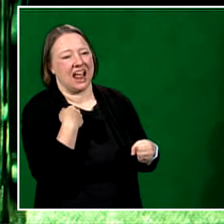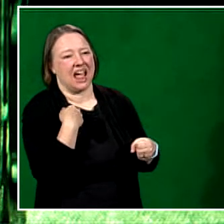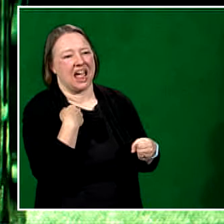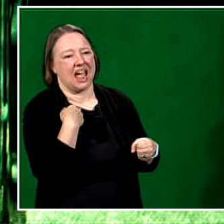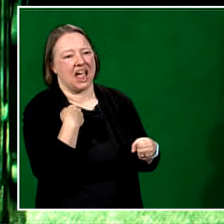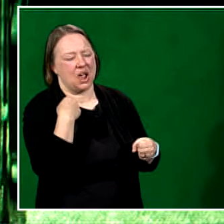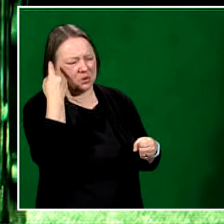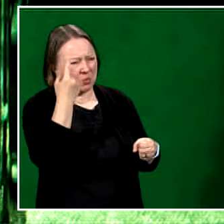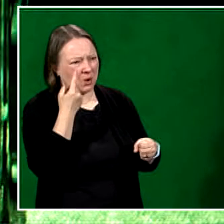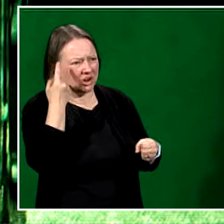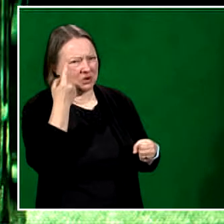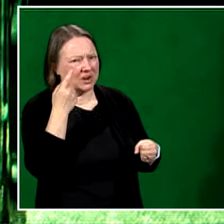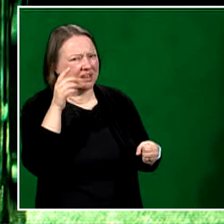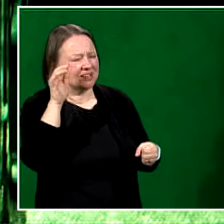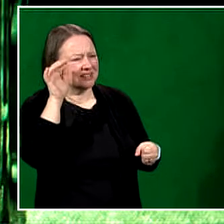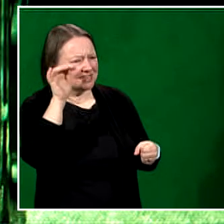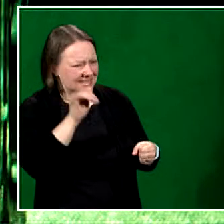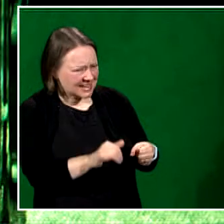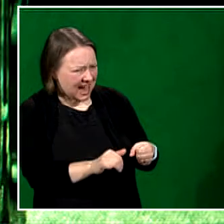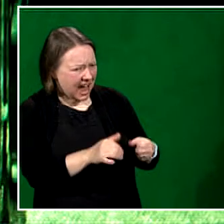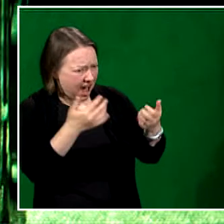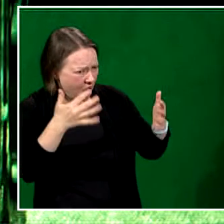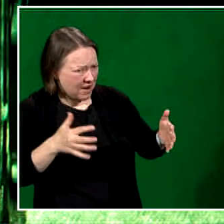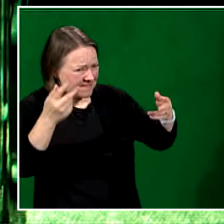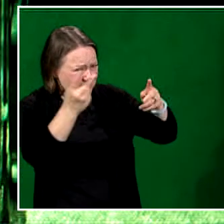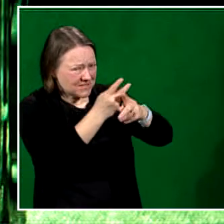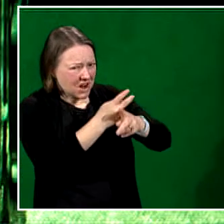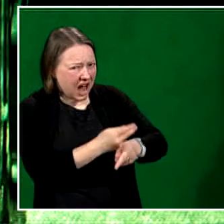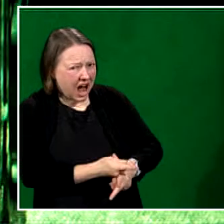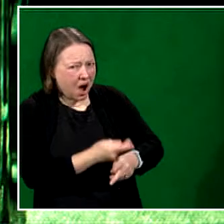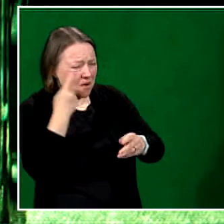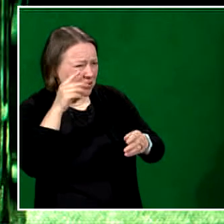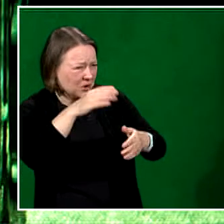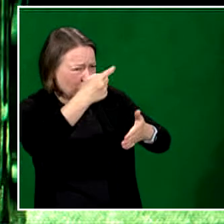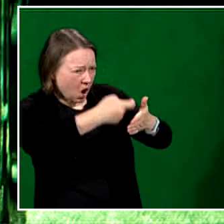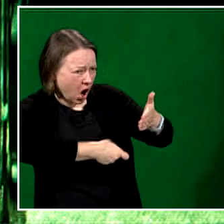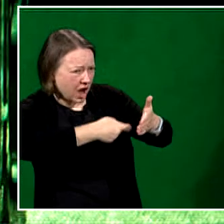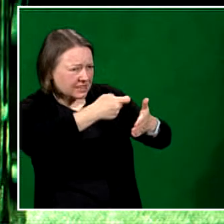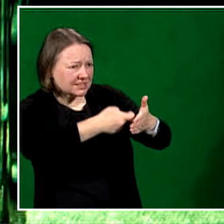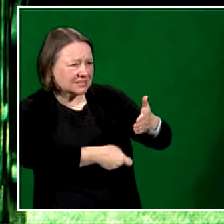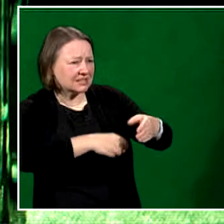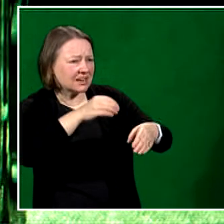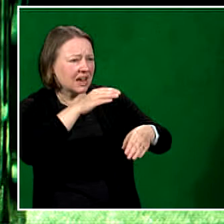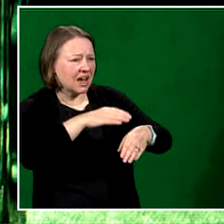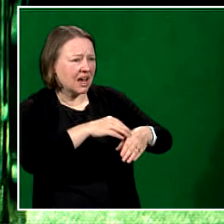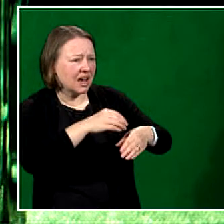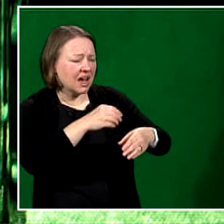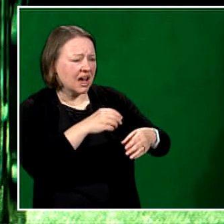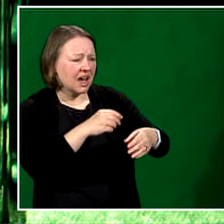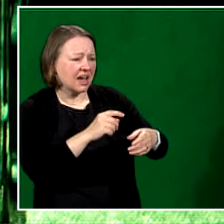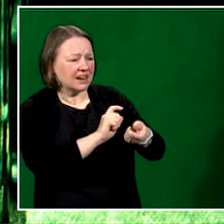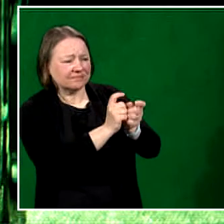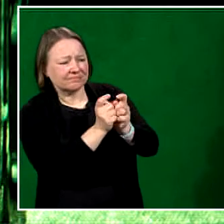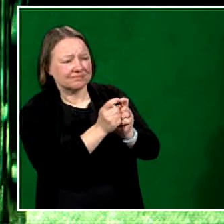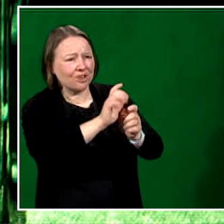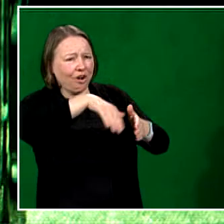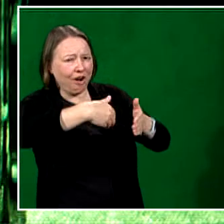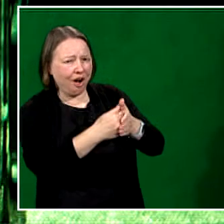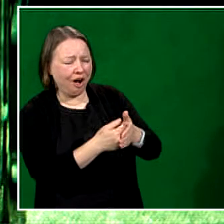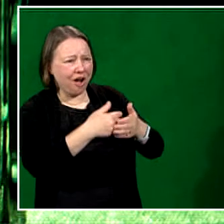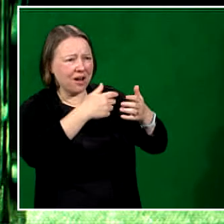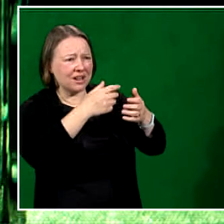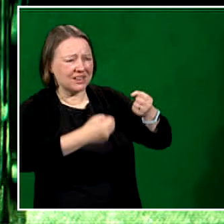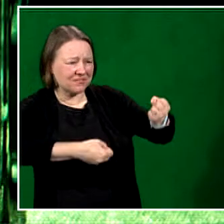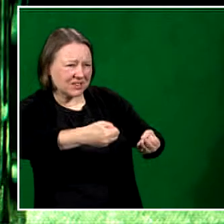wondering, so was that completely figured out in terms of your costs on the refitting of all these vehicles, and how many do you